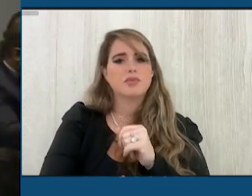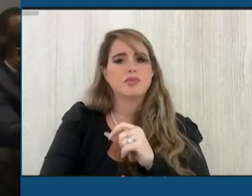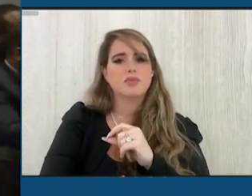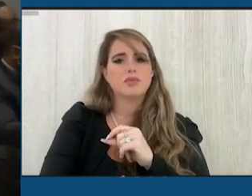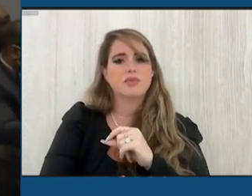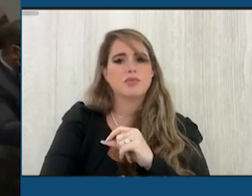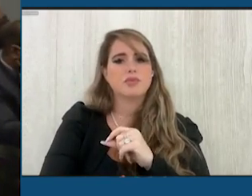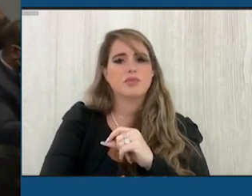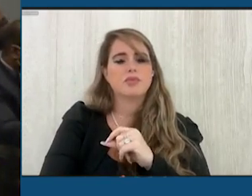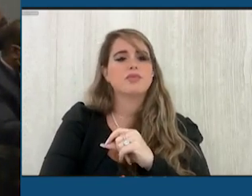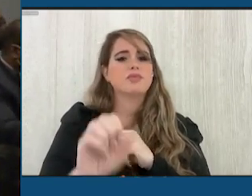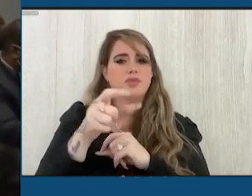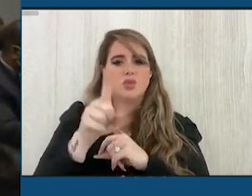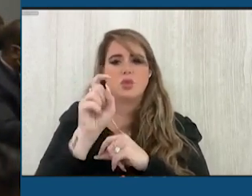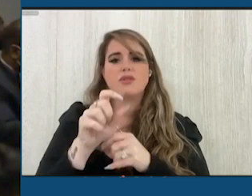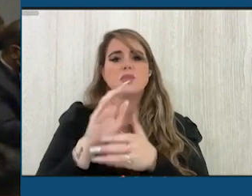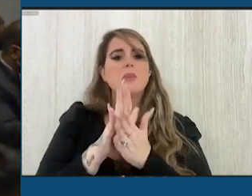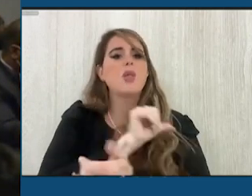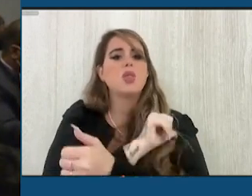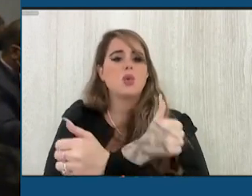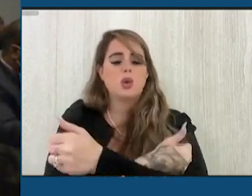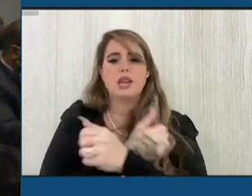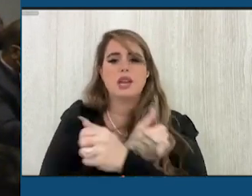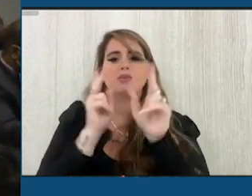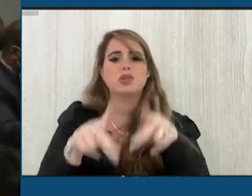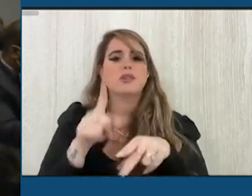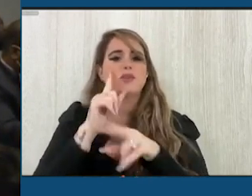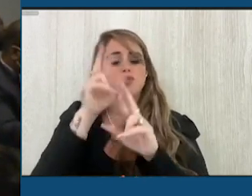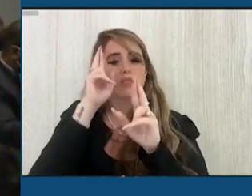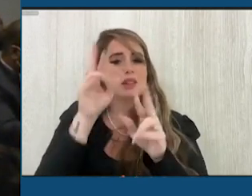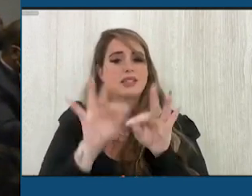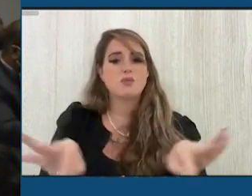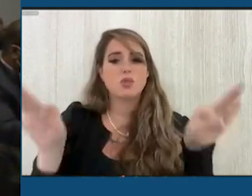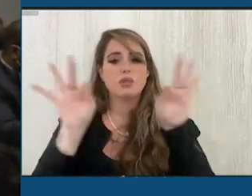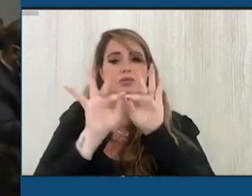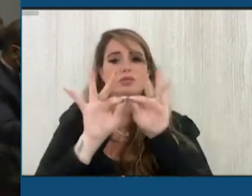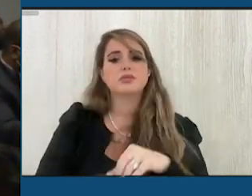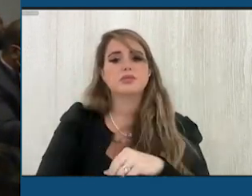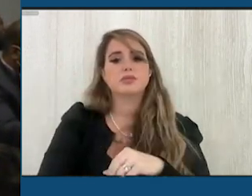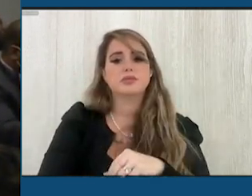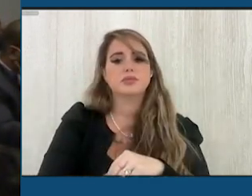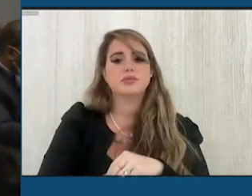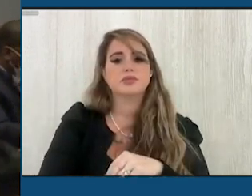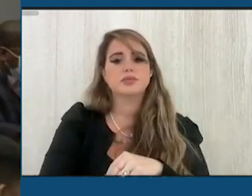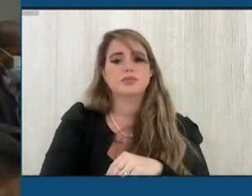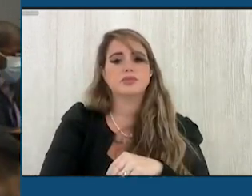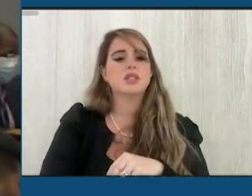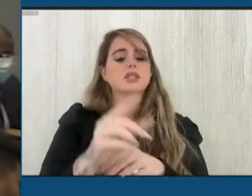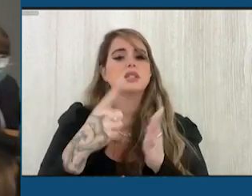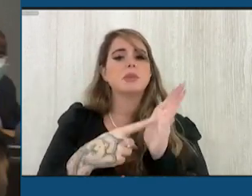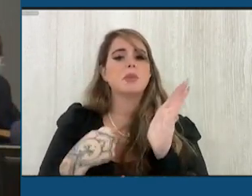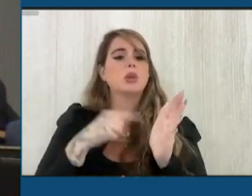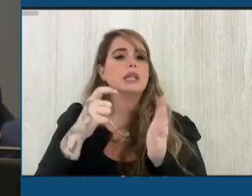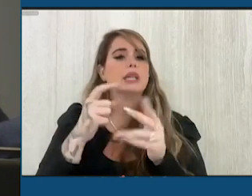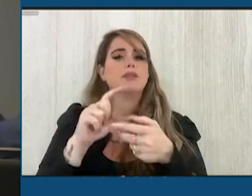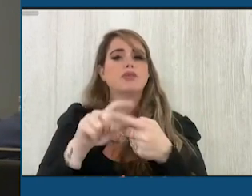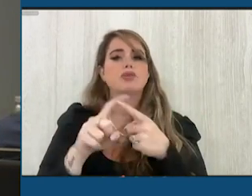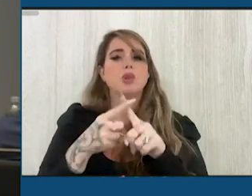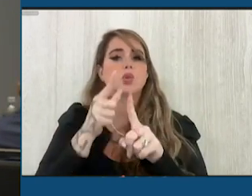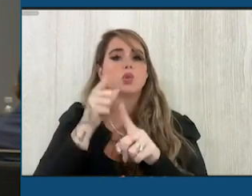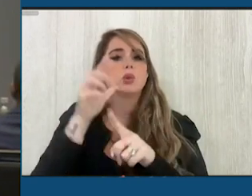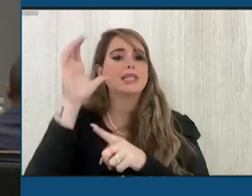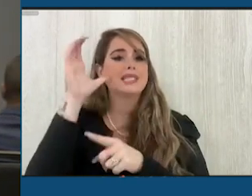Yeah, you have to be an authoritative figure for respect. Really important point. And sometimes we just need a friend, right, who listens to us, who